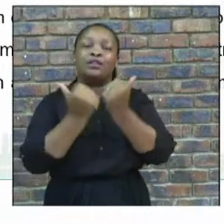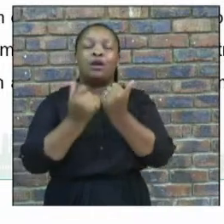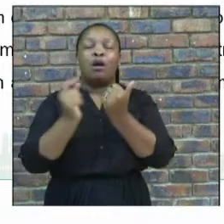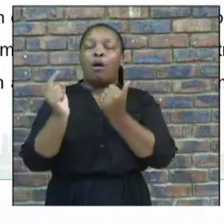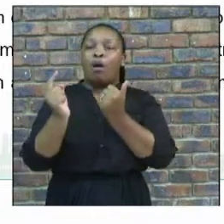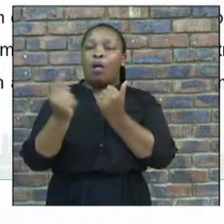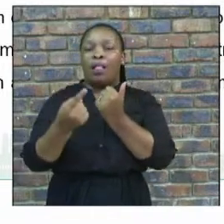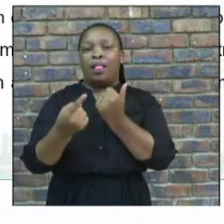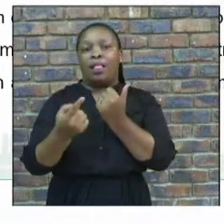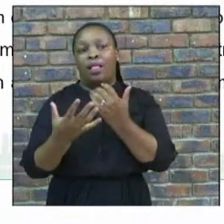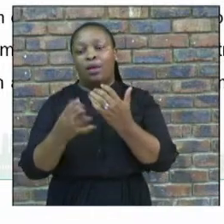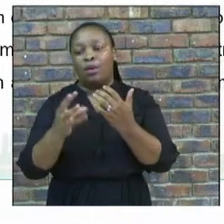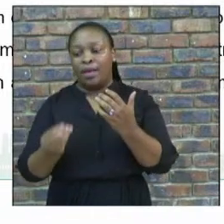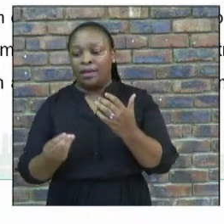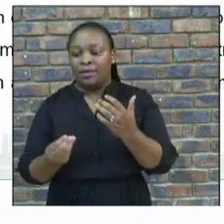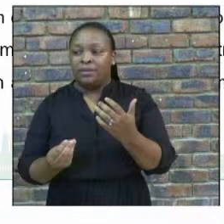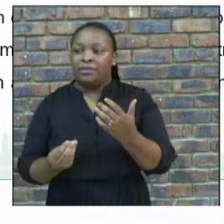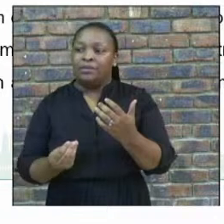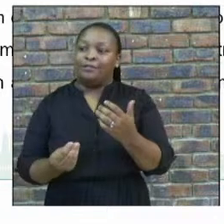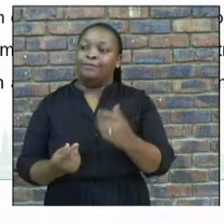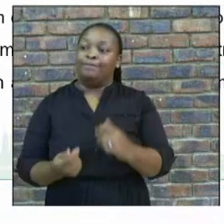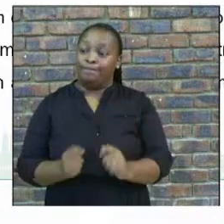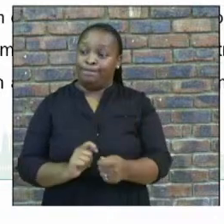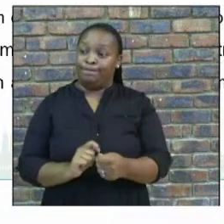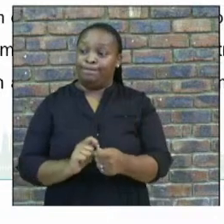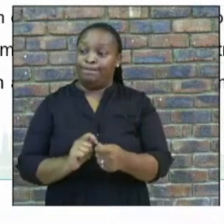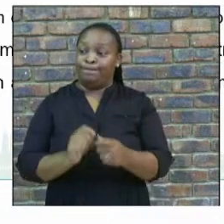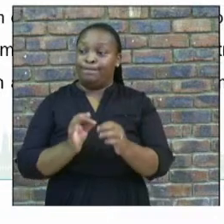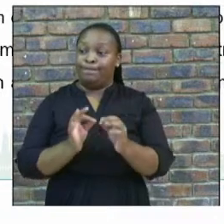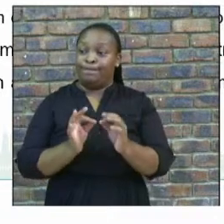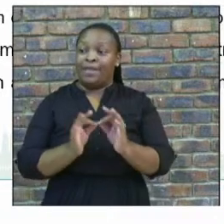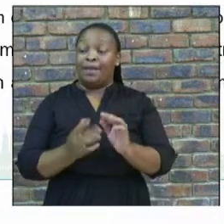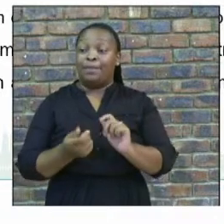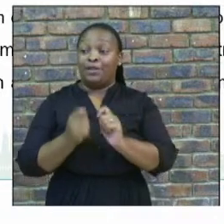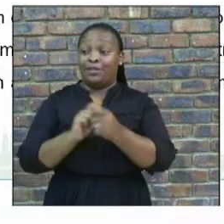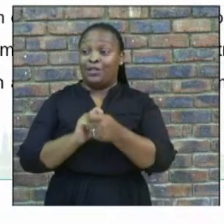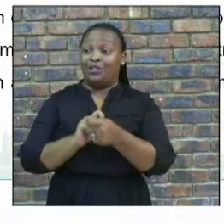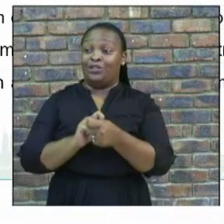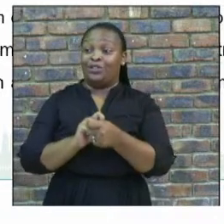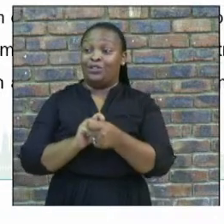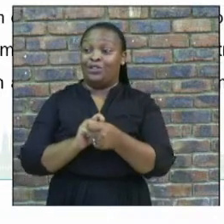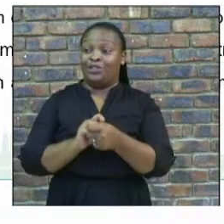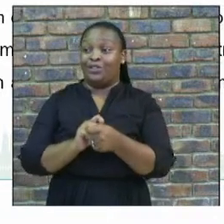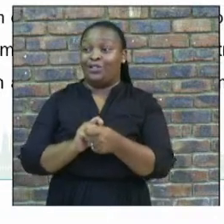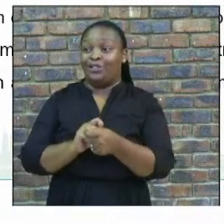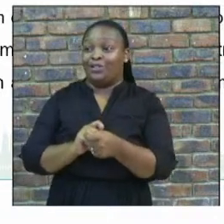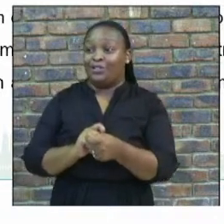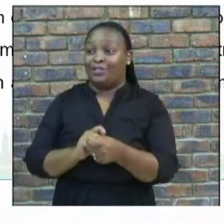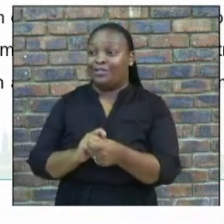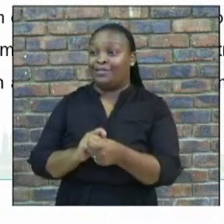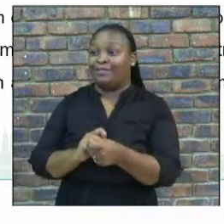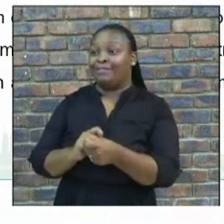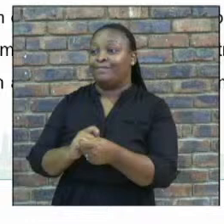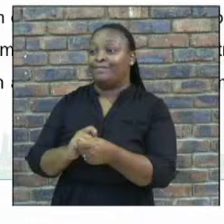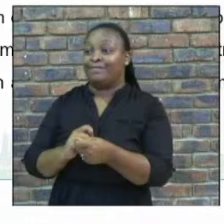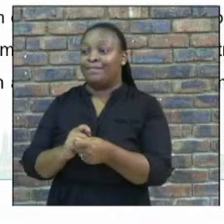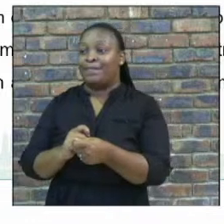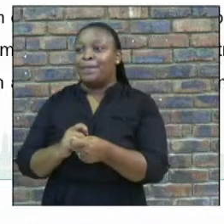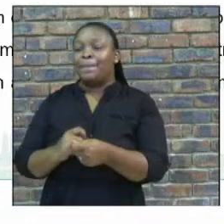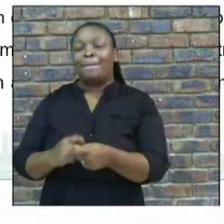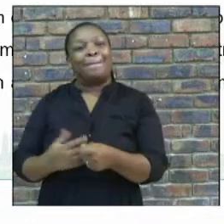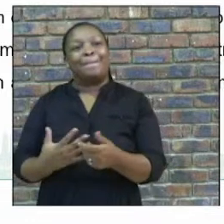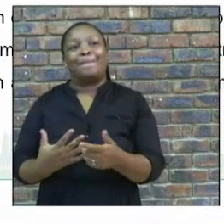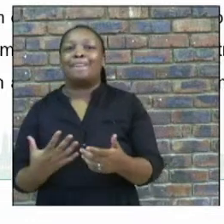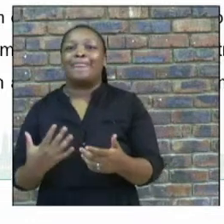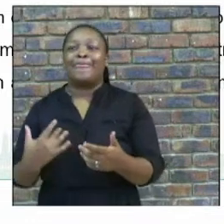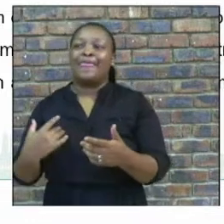petroleum accumulation which extend beyond their boundaries of its area. I think when I